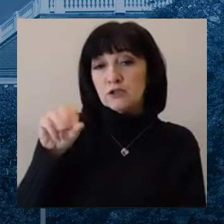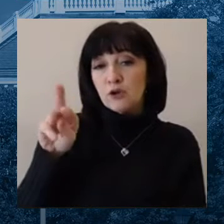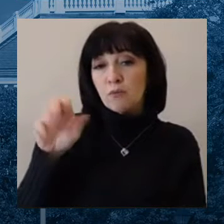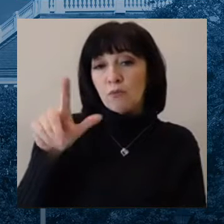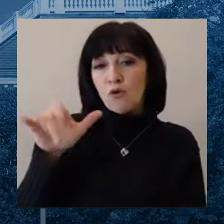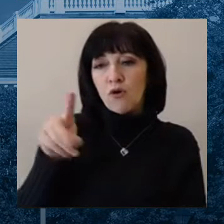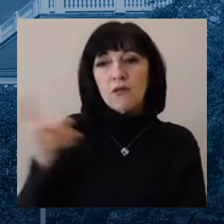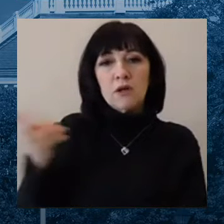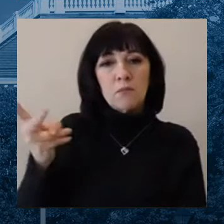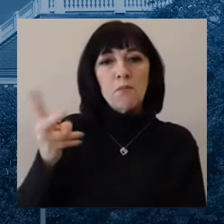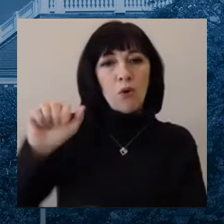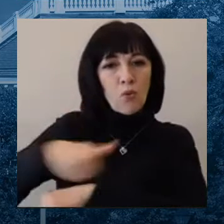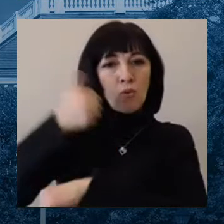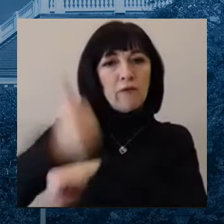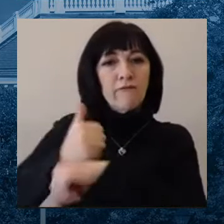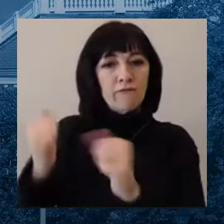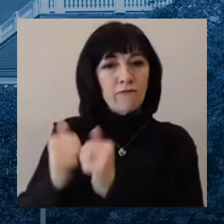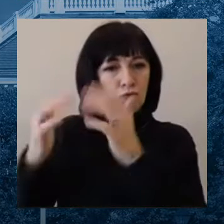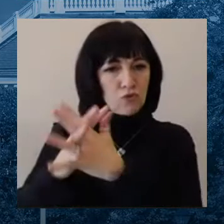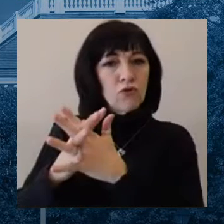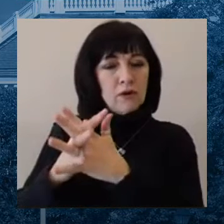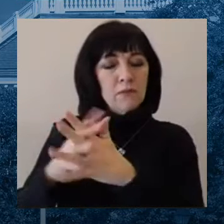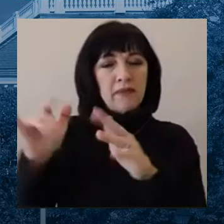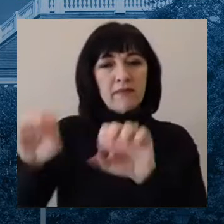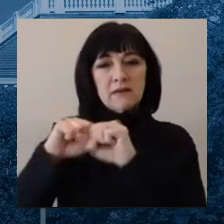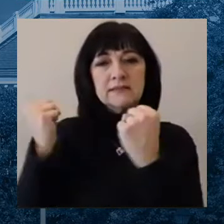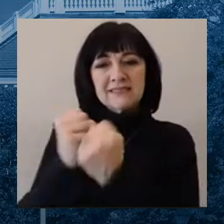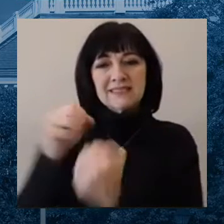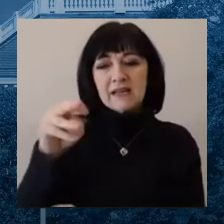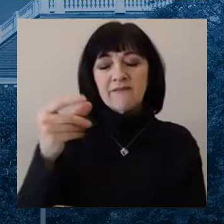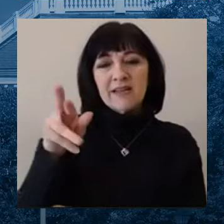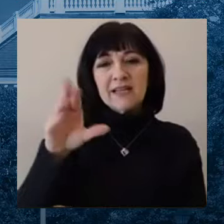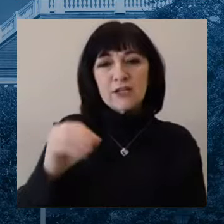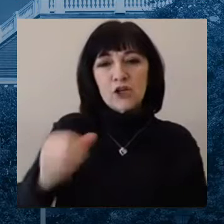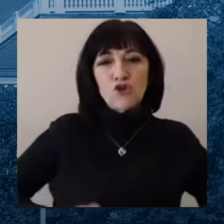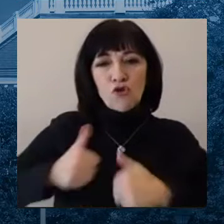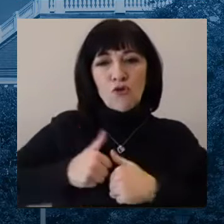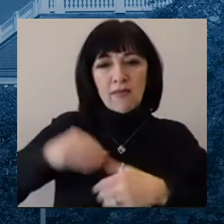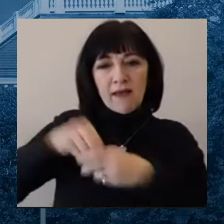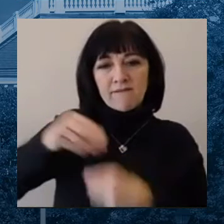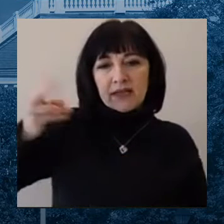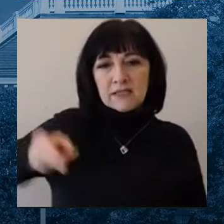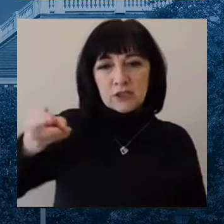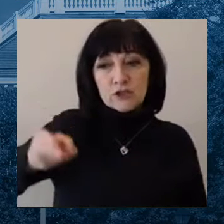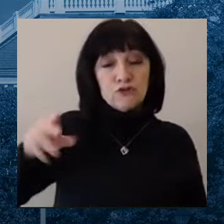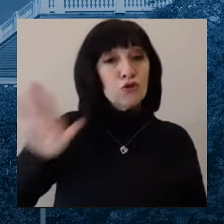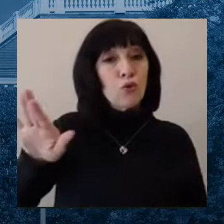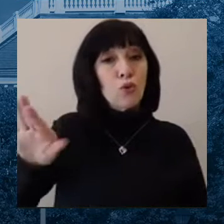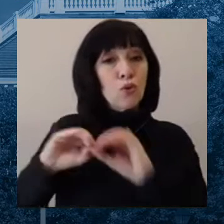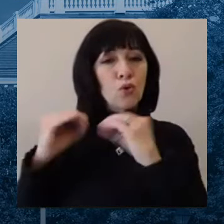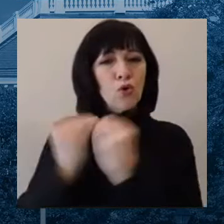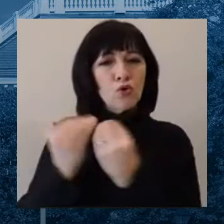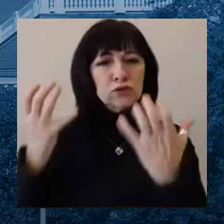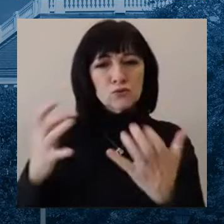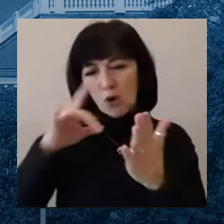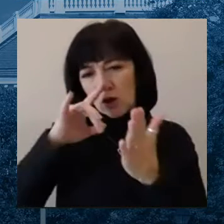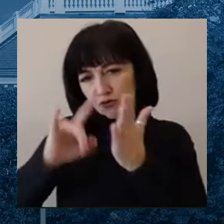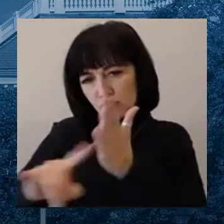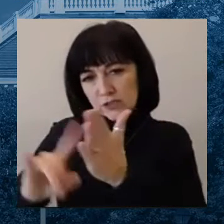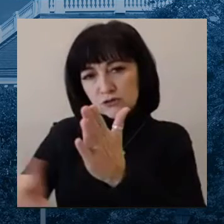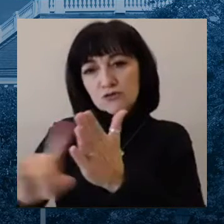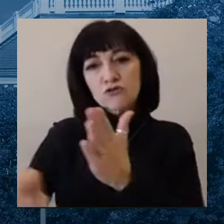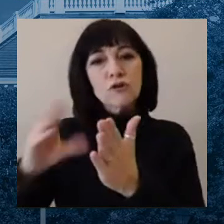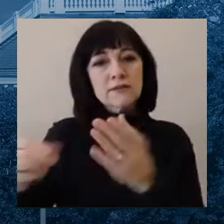the Study of Negro Life and History, an organization dedicated to researching and promoting achievements of